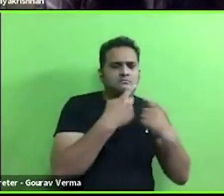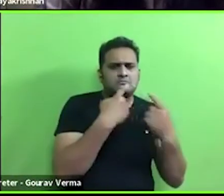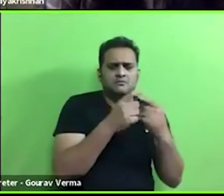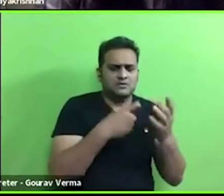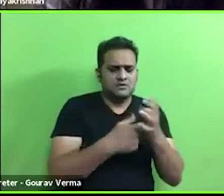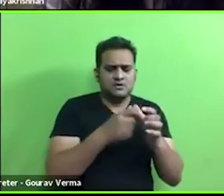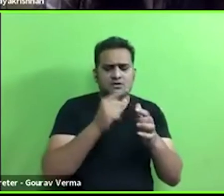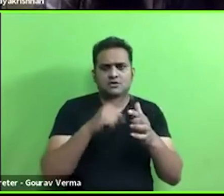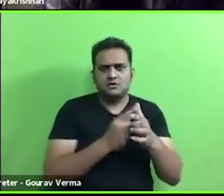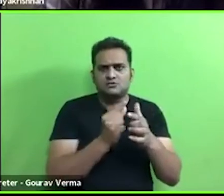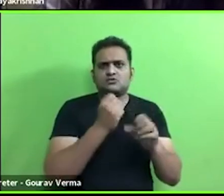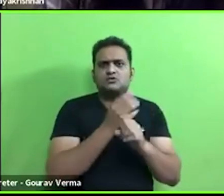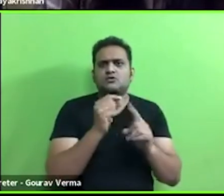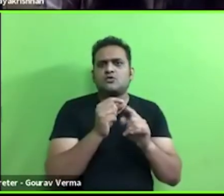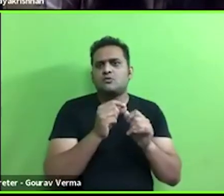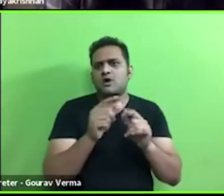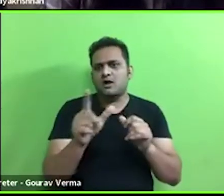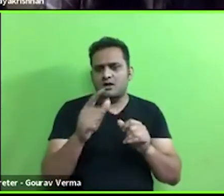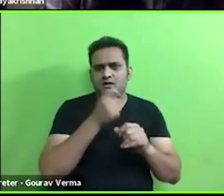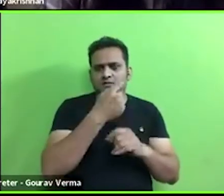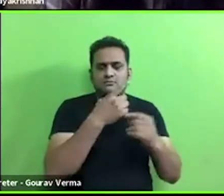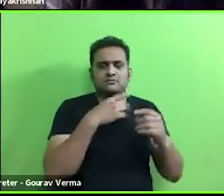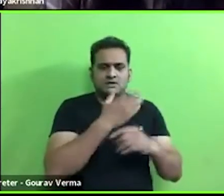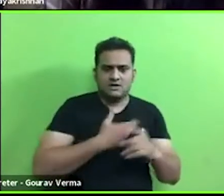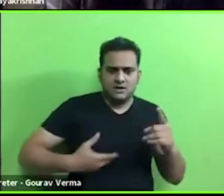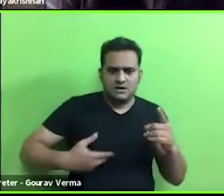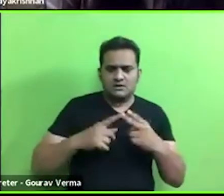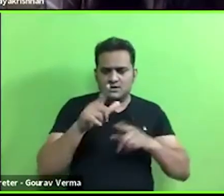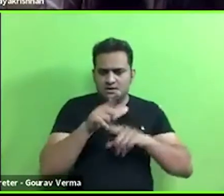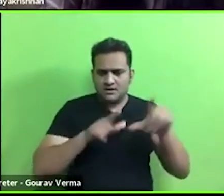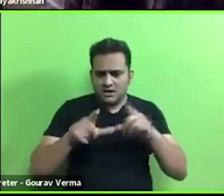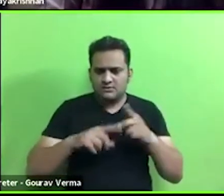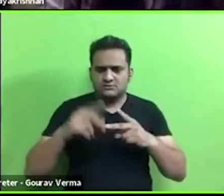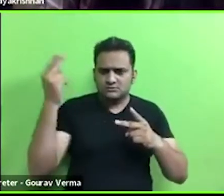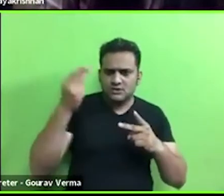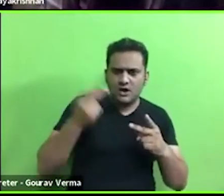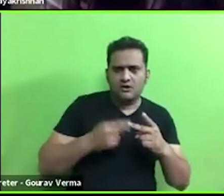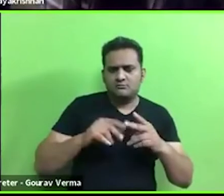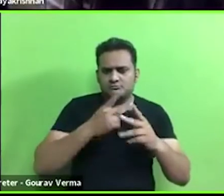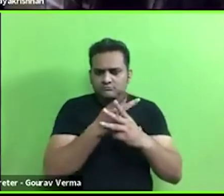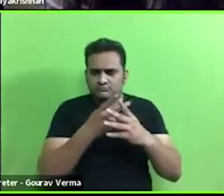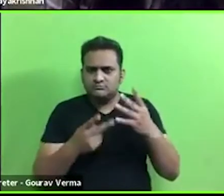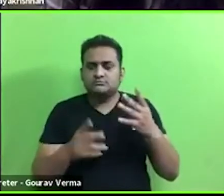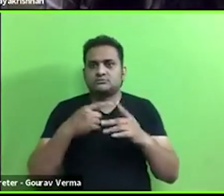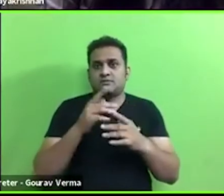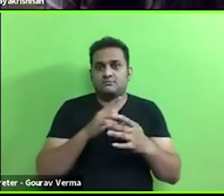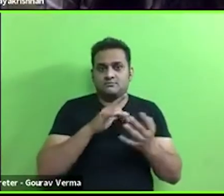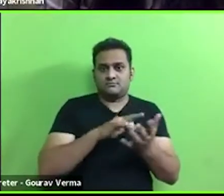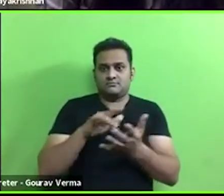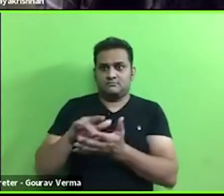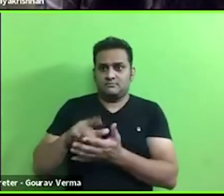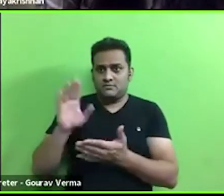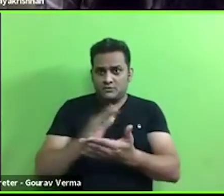talk about caste, language, form, and art forms. And we take positions and through music kind of